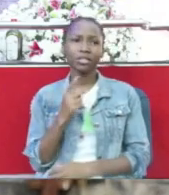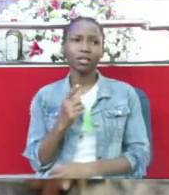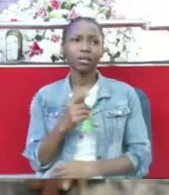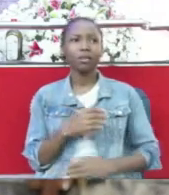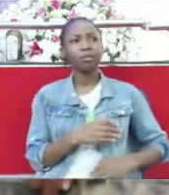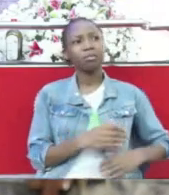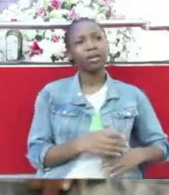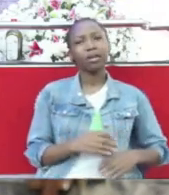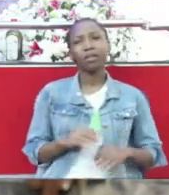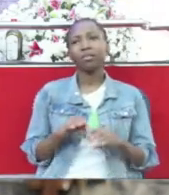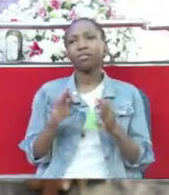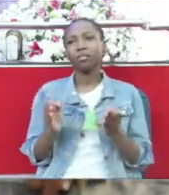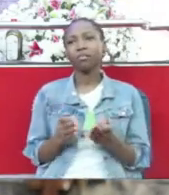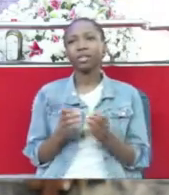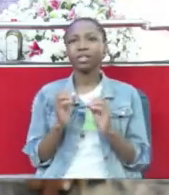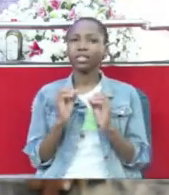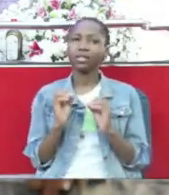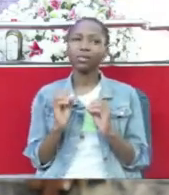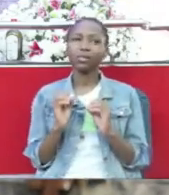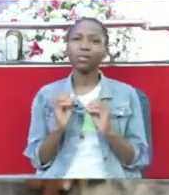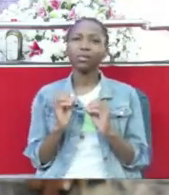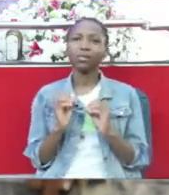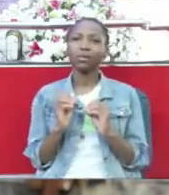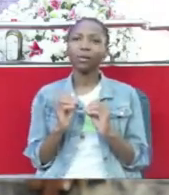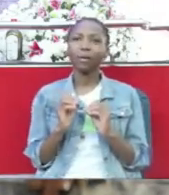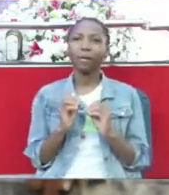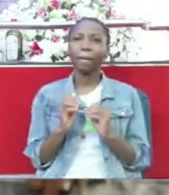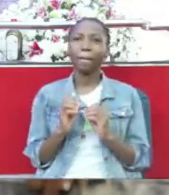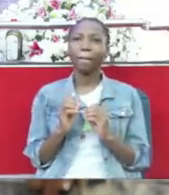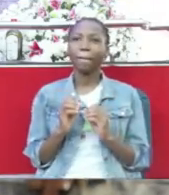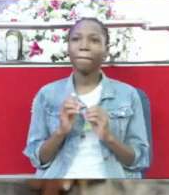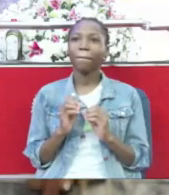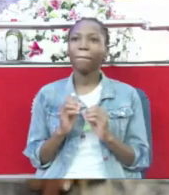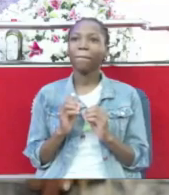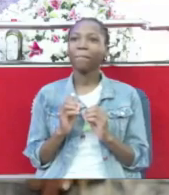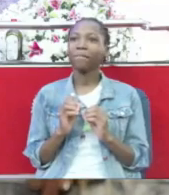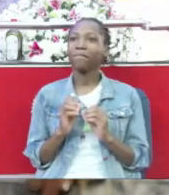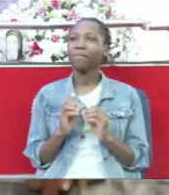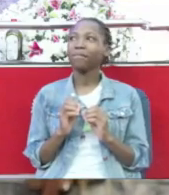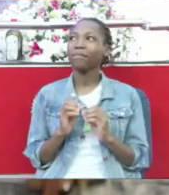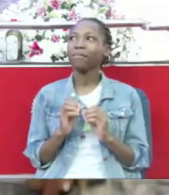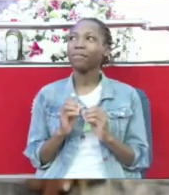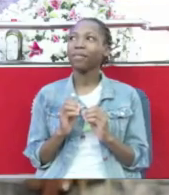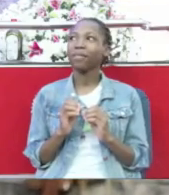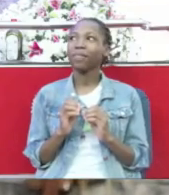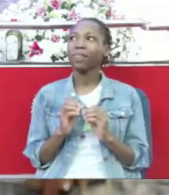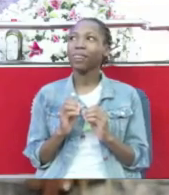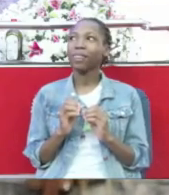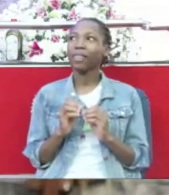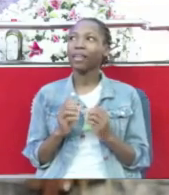Lakini, that which used to be a problem. Kila ambacho kilikuwa ni shida. By God's design has actually become a timely